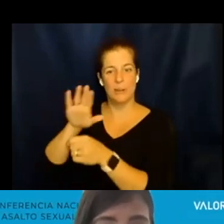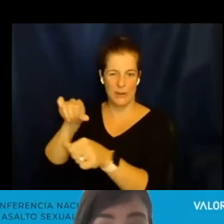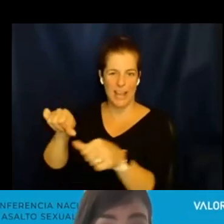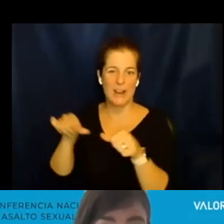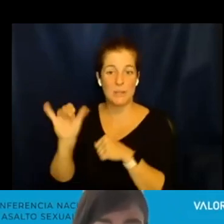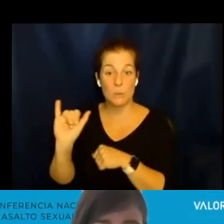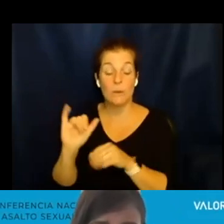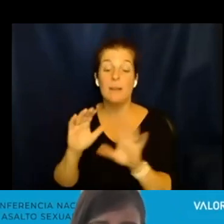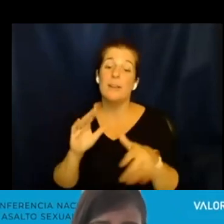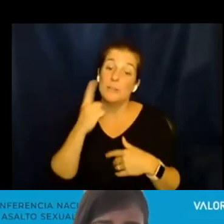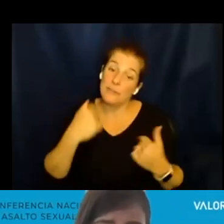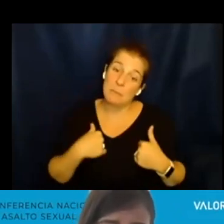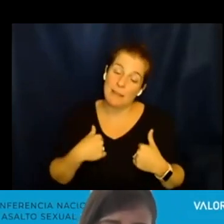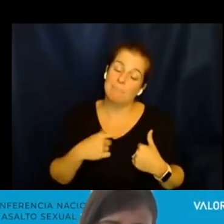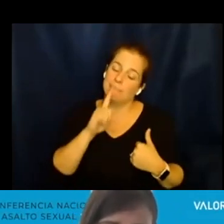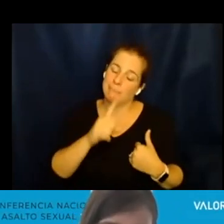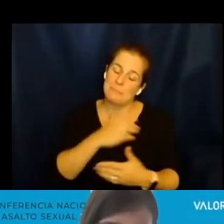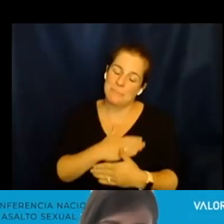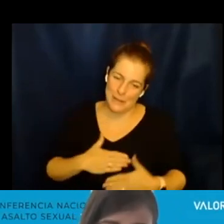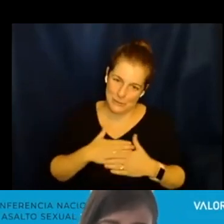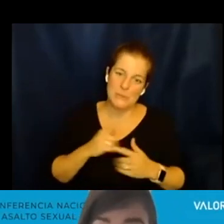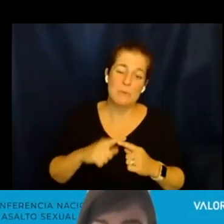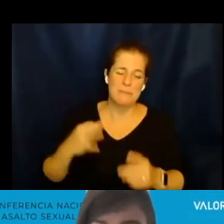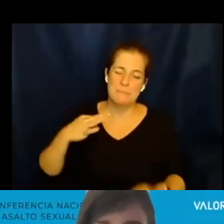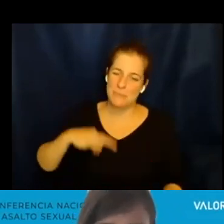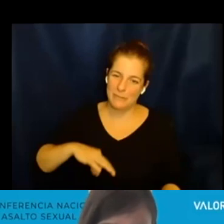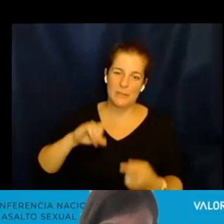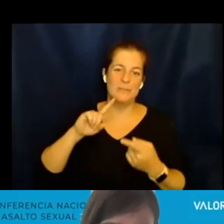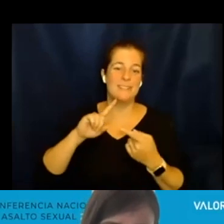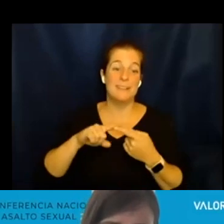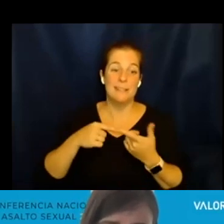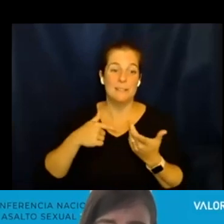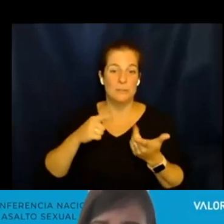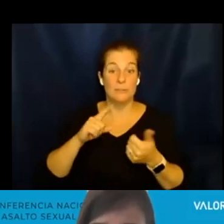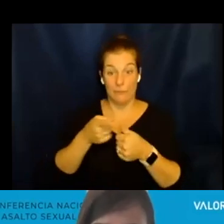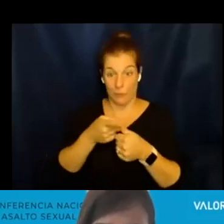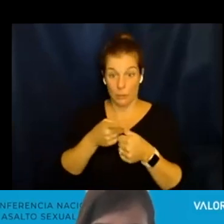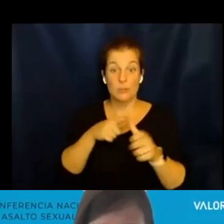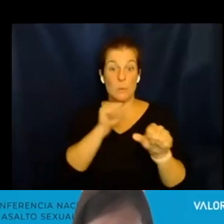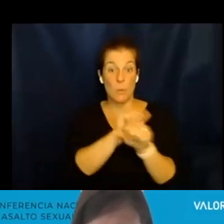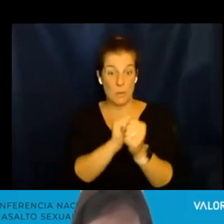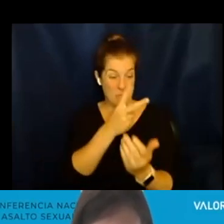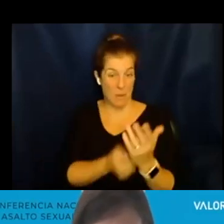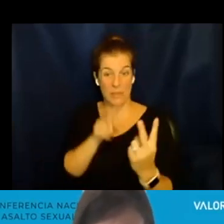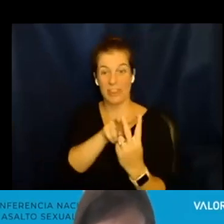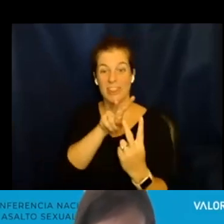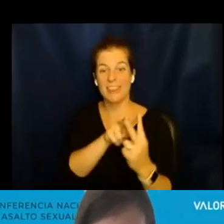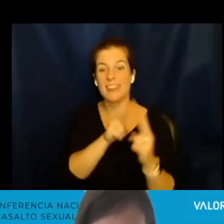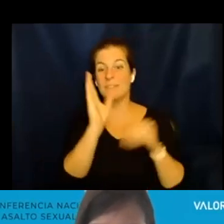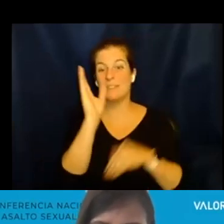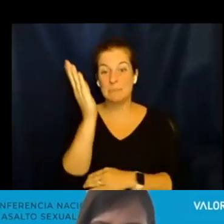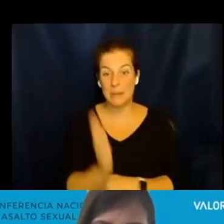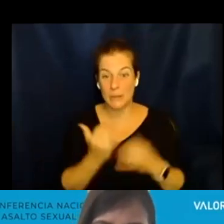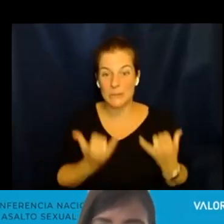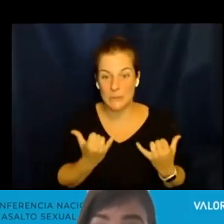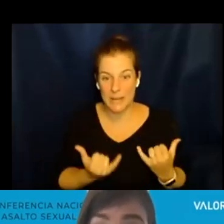me, it's a true pleasure to have the privilege and wanted to be able to work with both of these speakers, both pastor